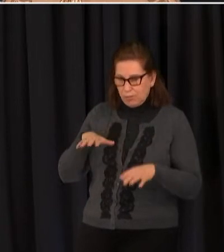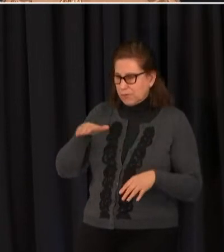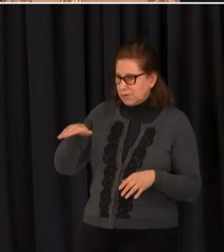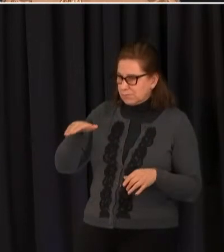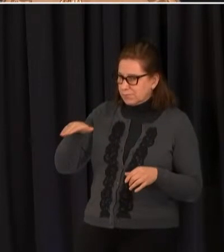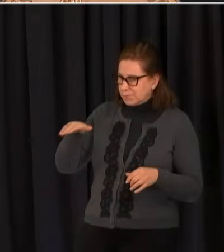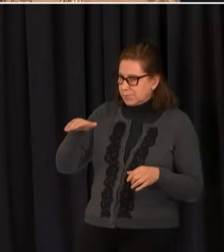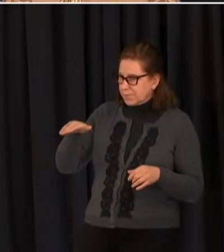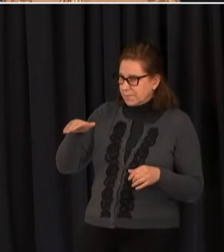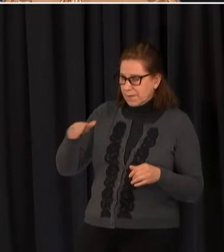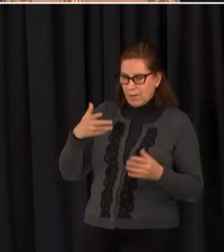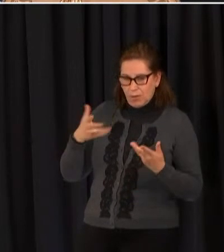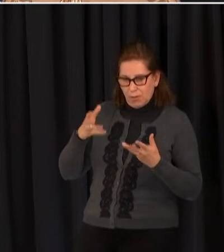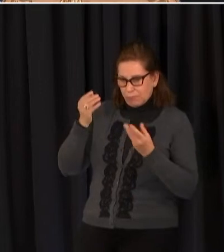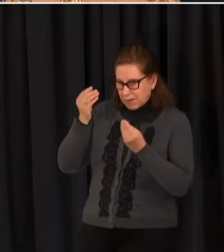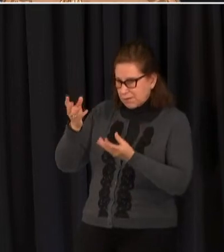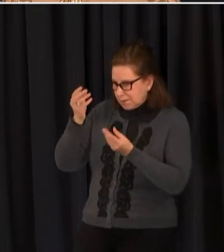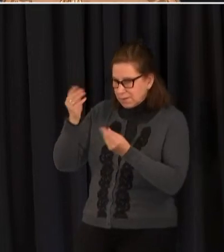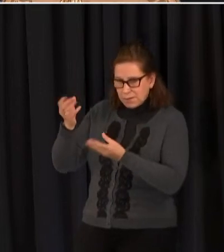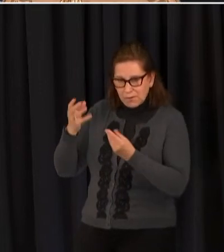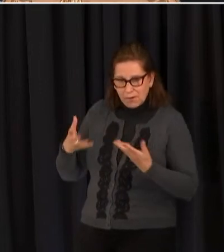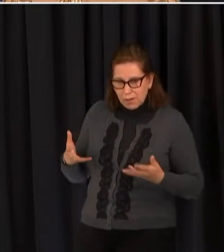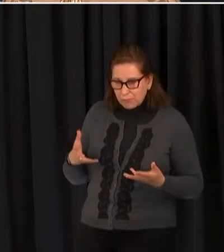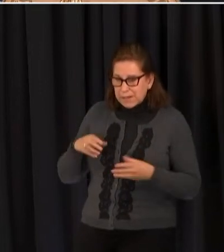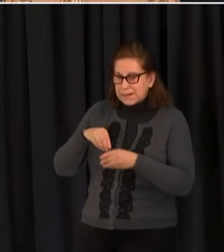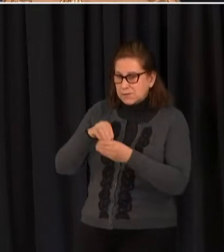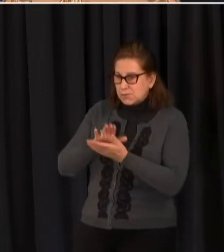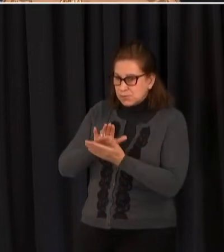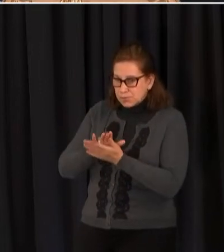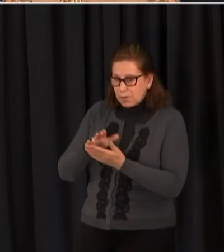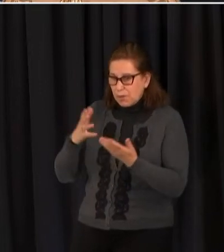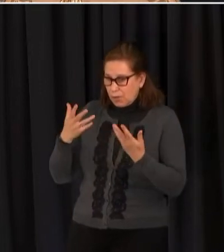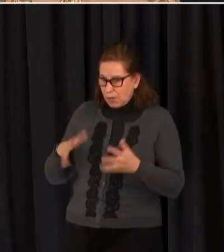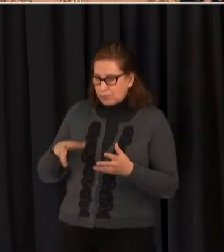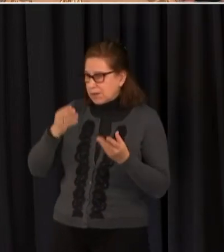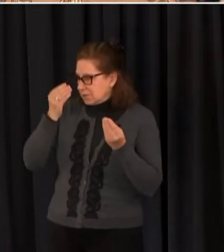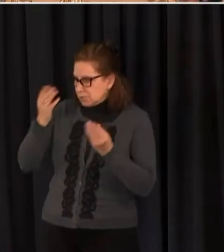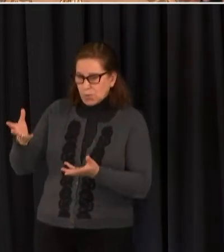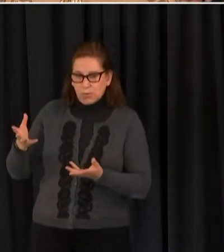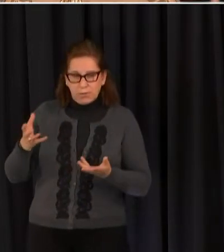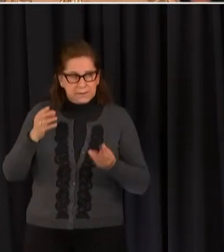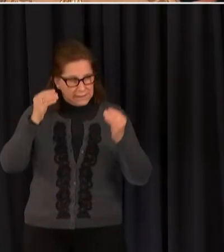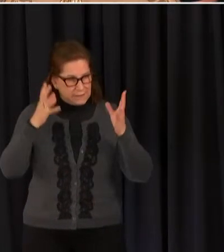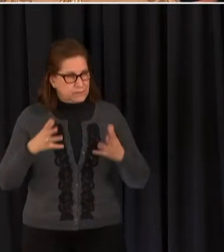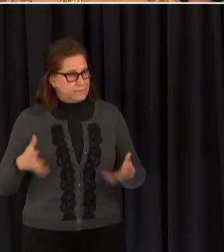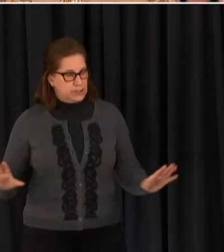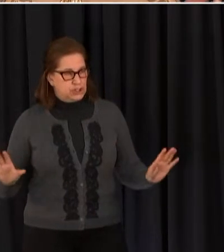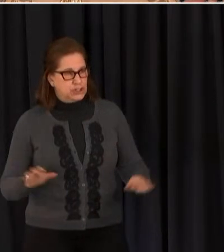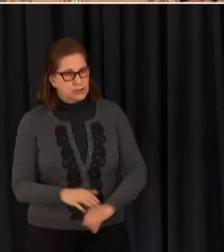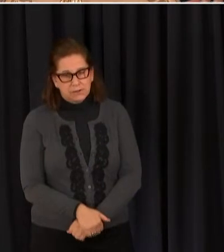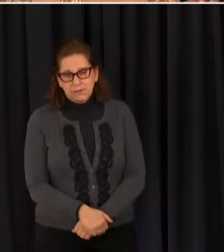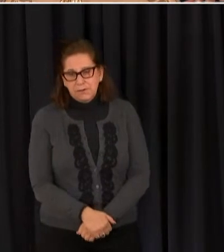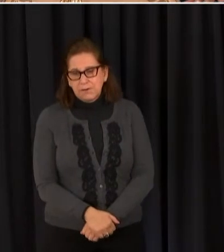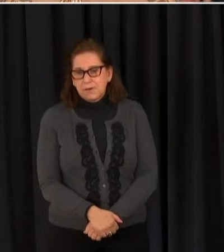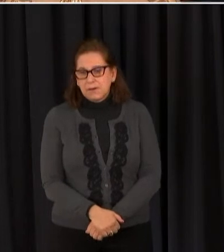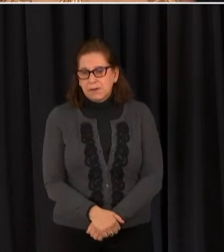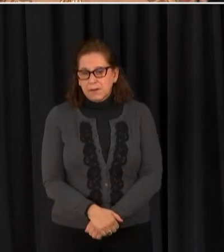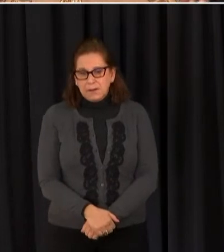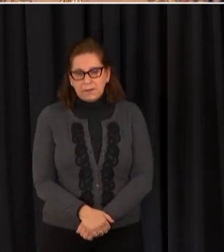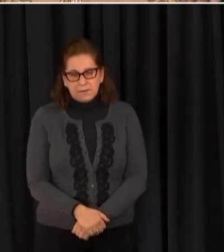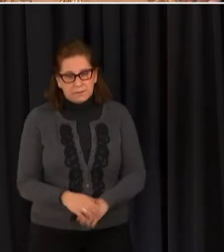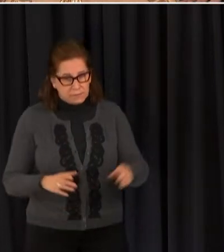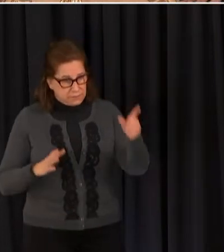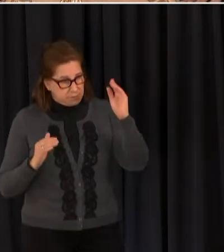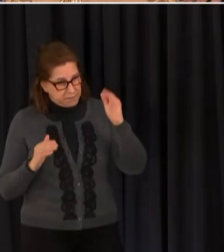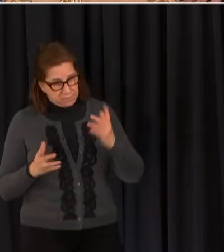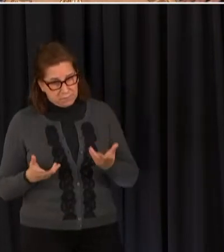that vaccination and school assignment are 2 separate issues. Do you expect that they will get vaccinated?